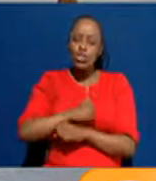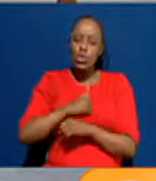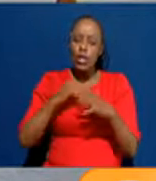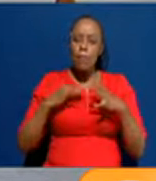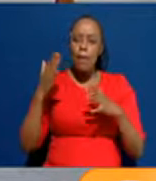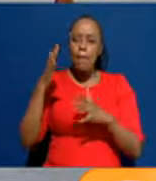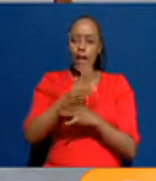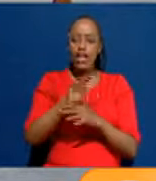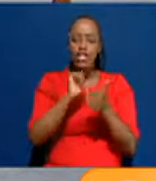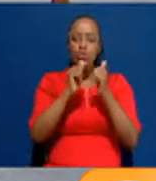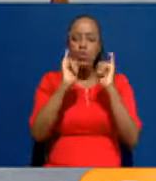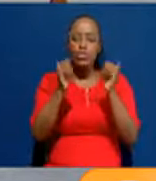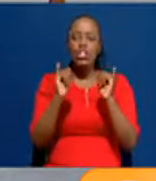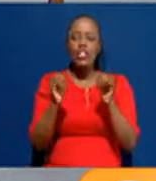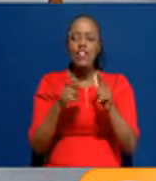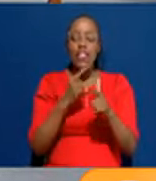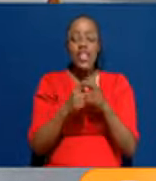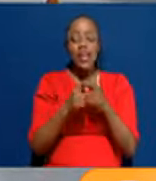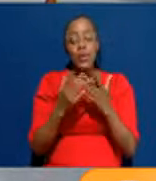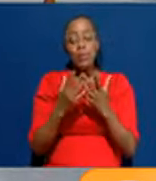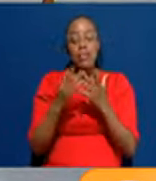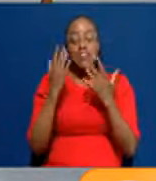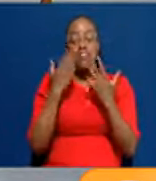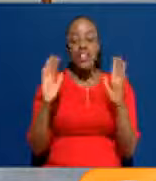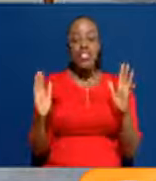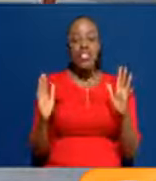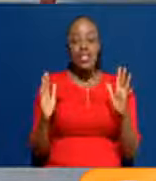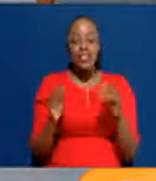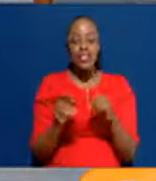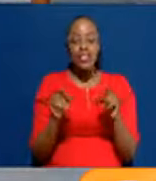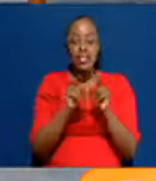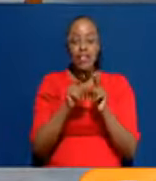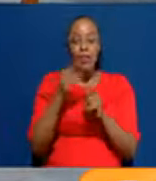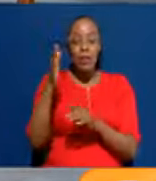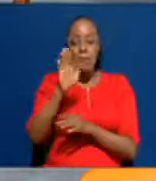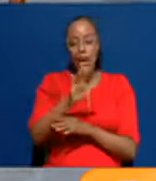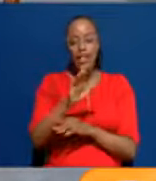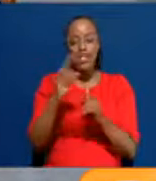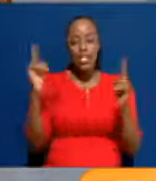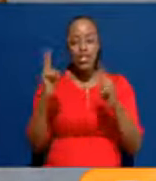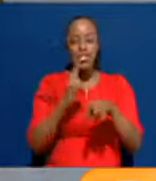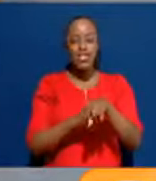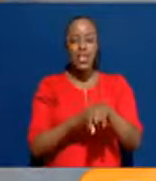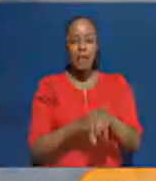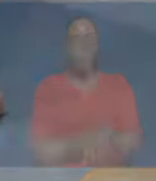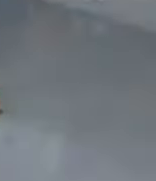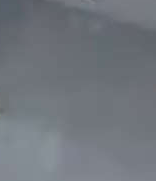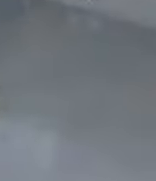back. Sports news, and we end the show. Jeff Greenberg Live will be back in a moment.